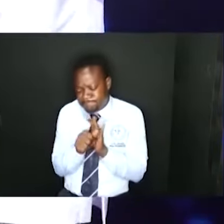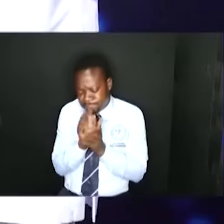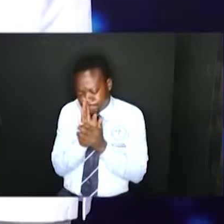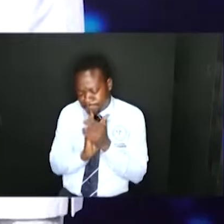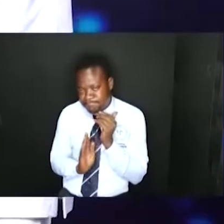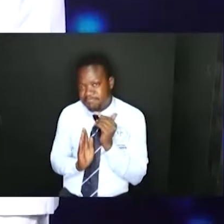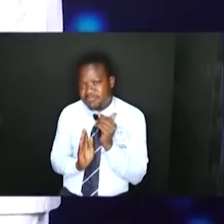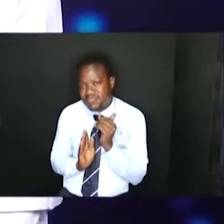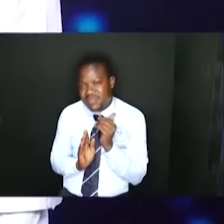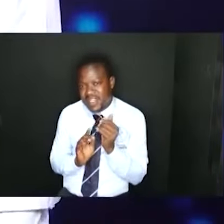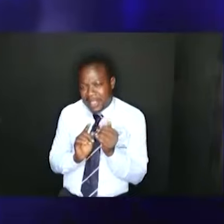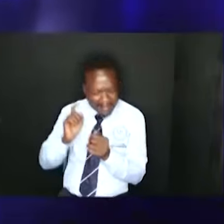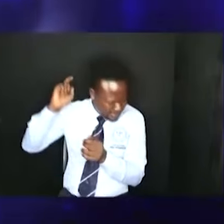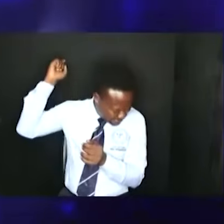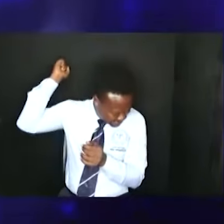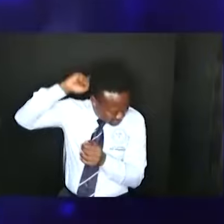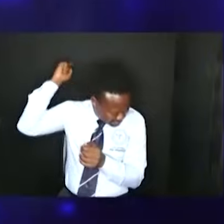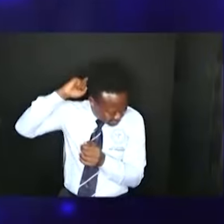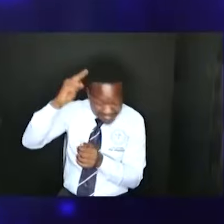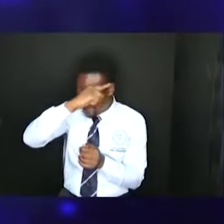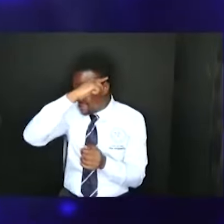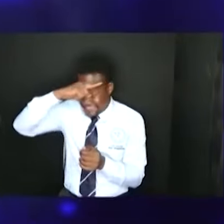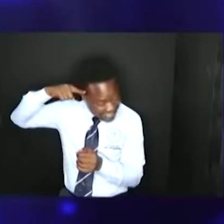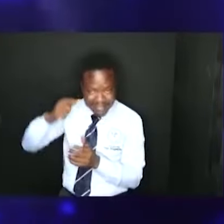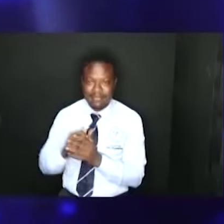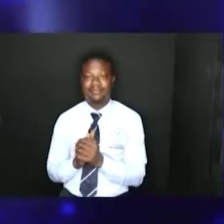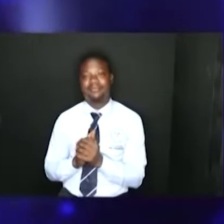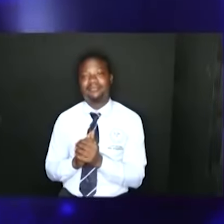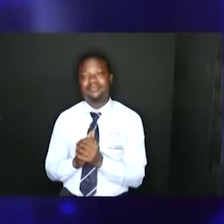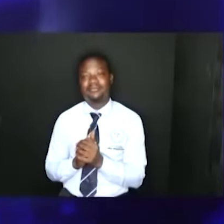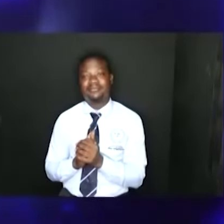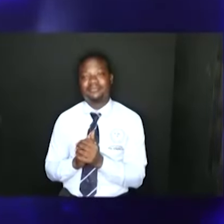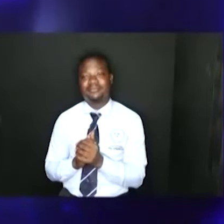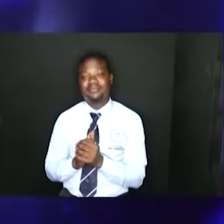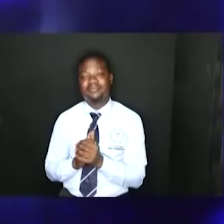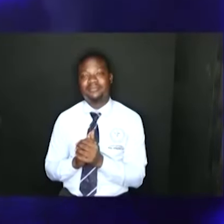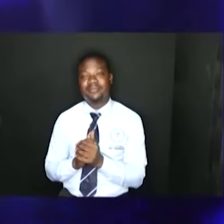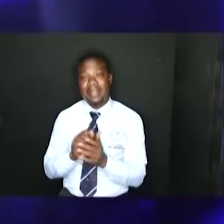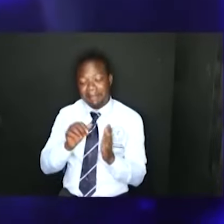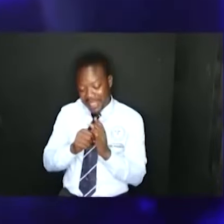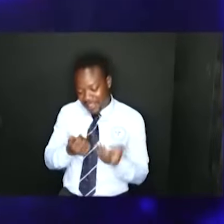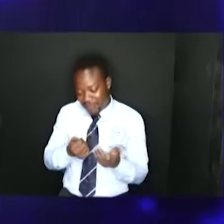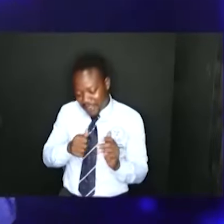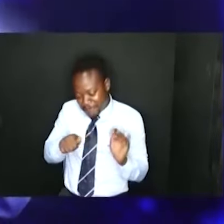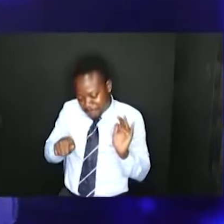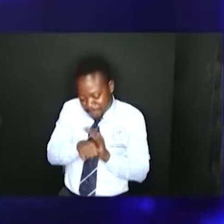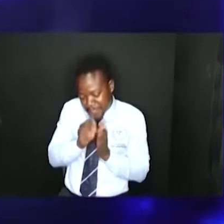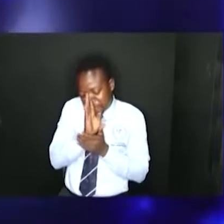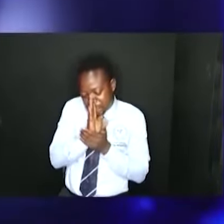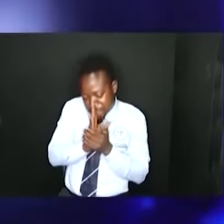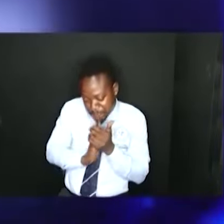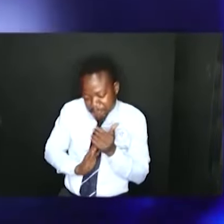just keeping a feeling under control does not mean the pain. All the bitterness is not